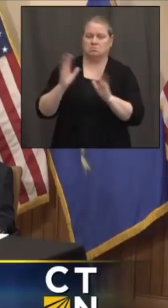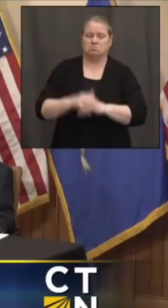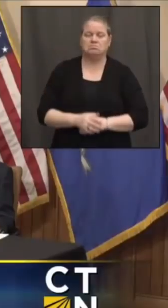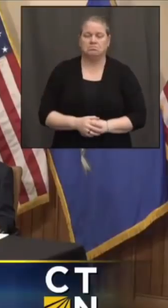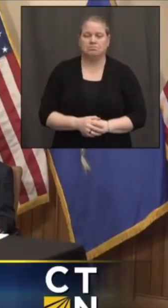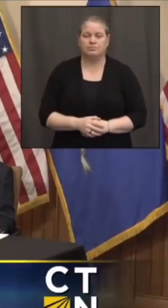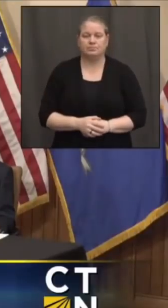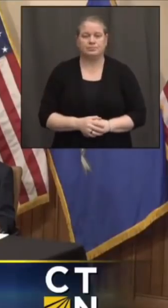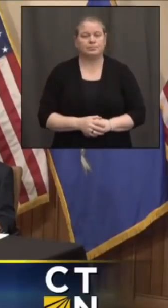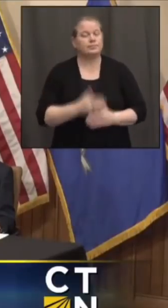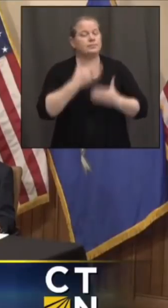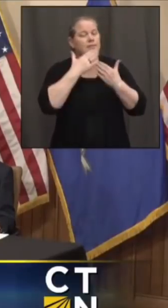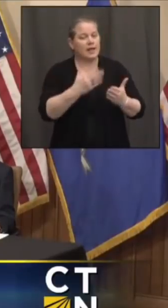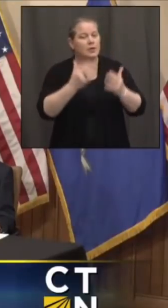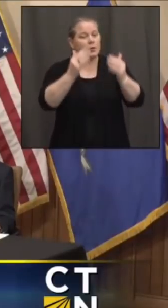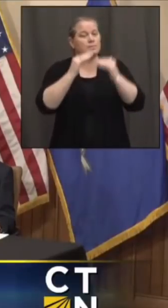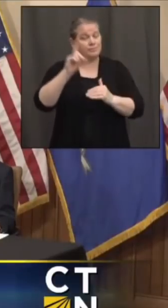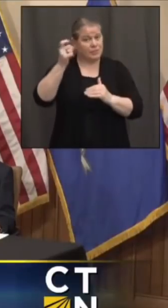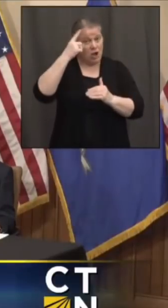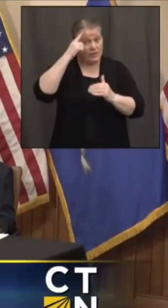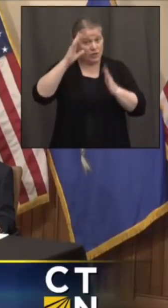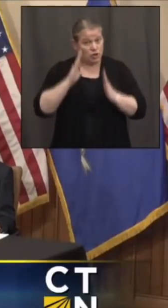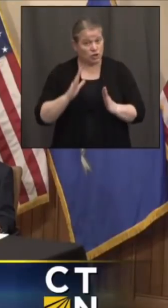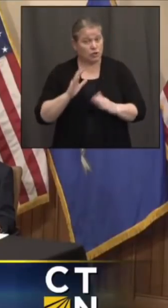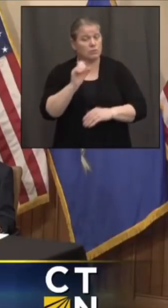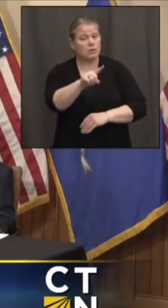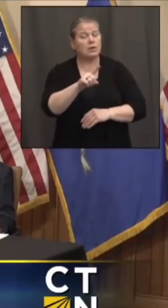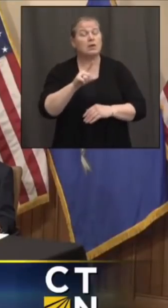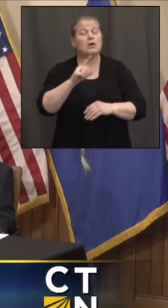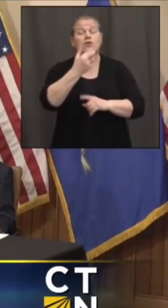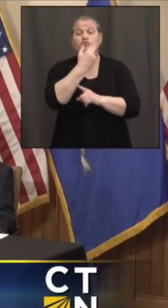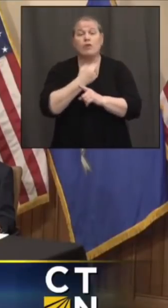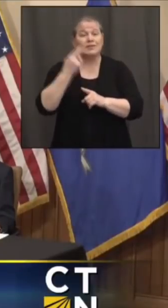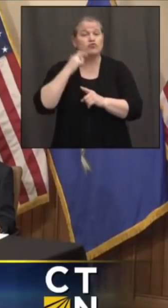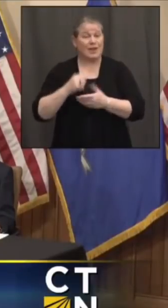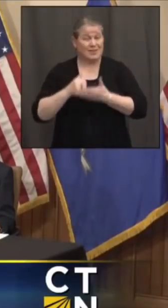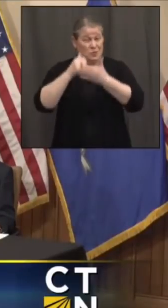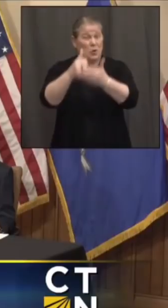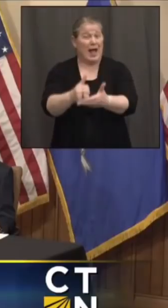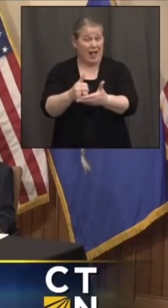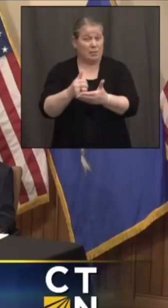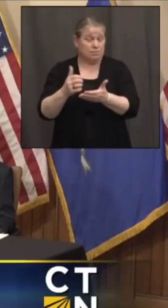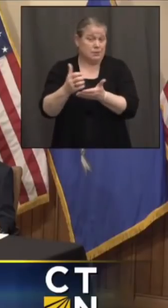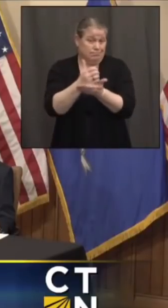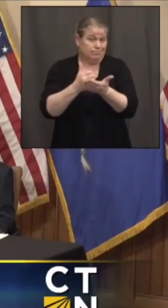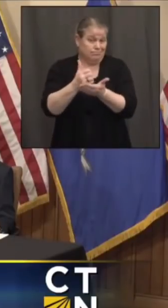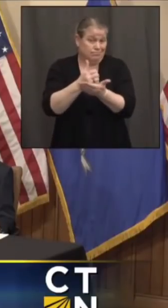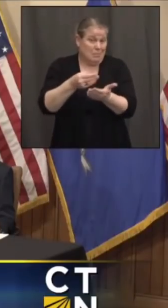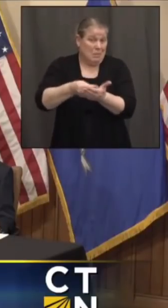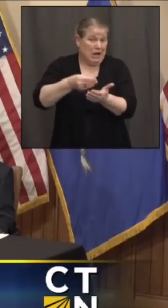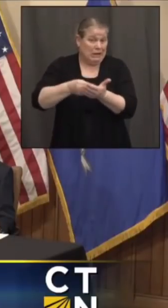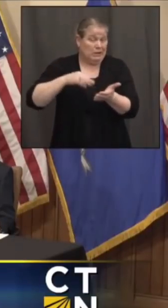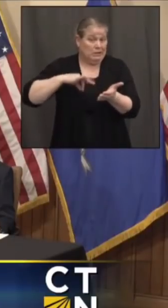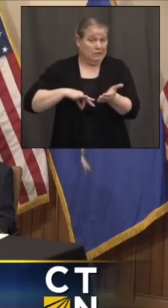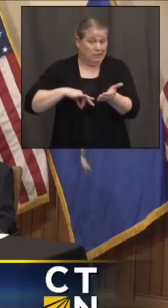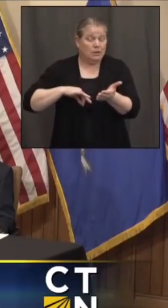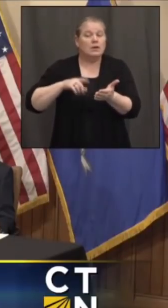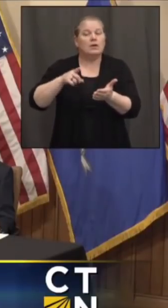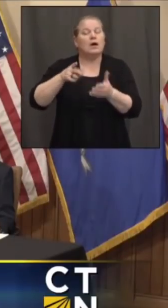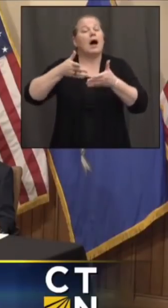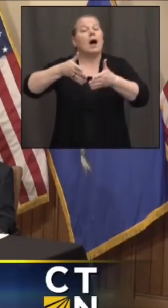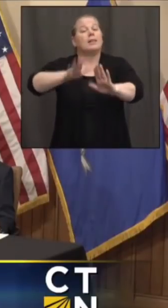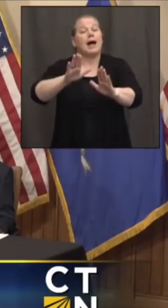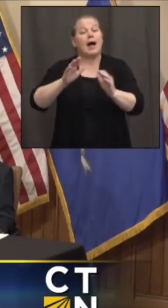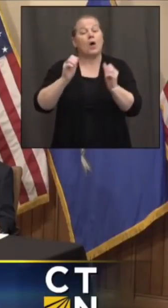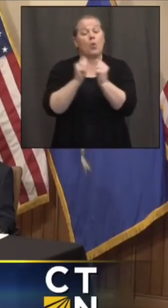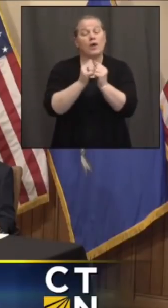Lamont, to help the restaurants out, you've been letting them deliver alcohol with meals. There's a bill in the legislature that